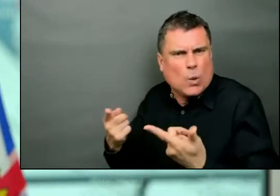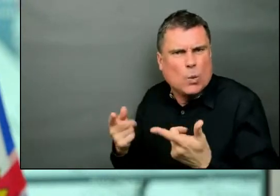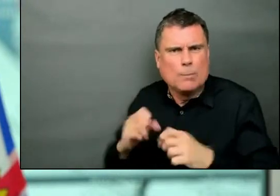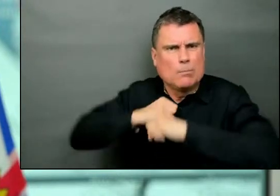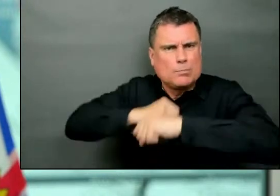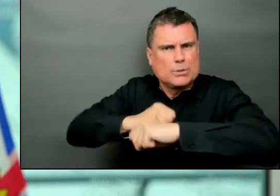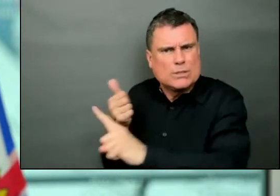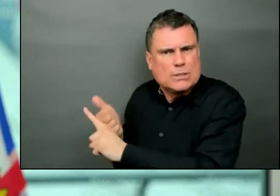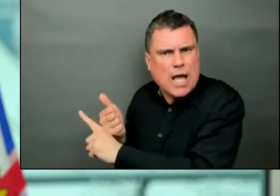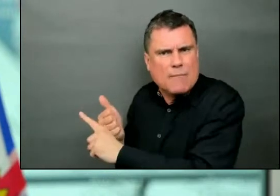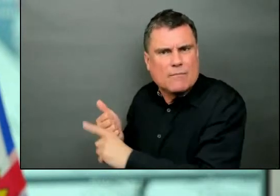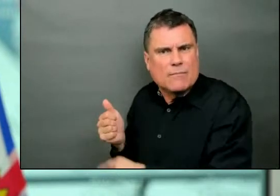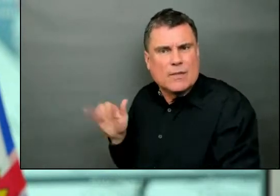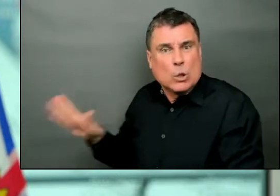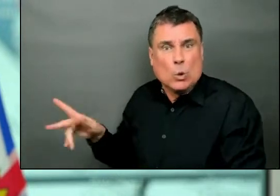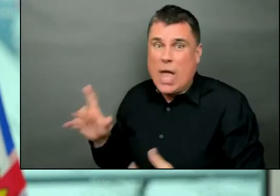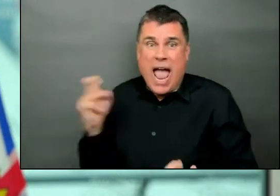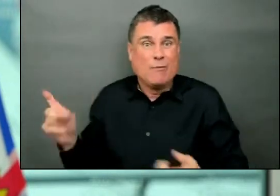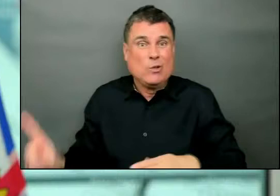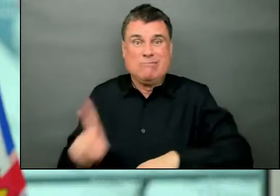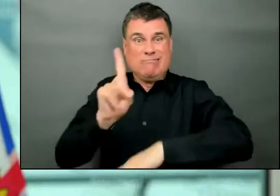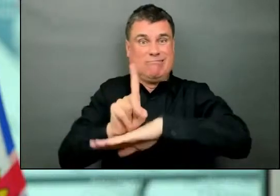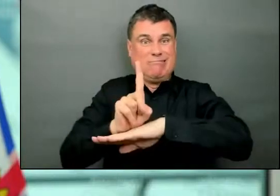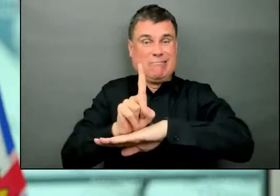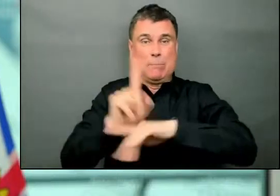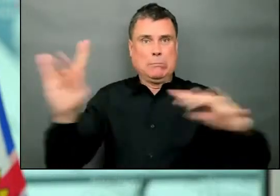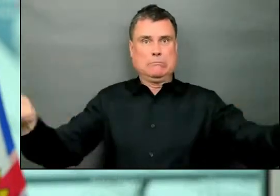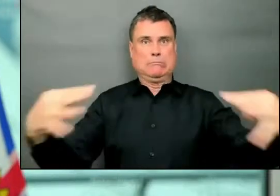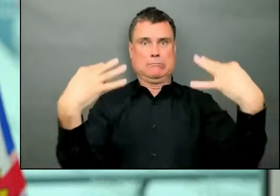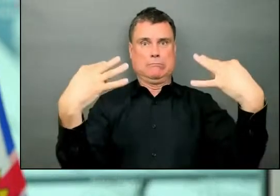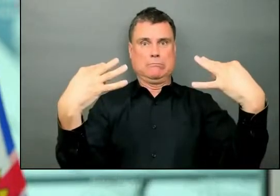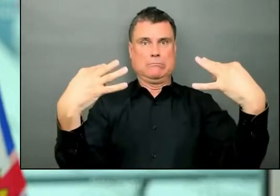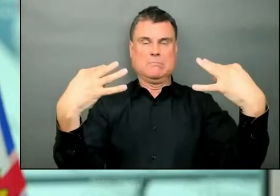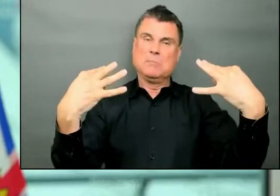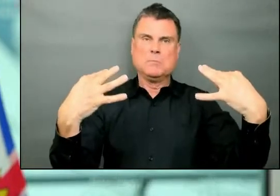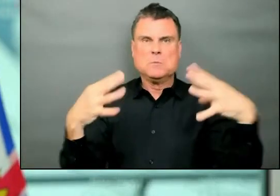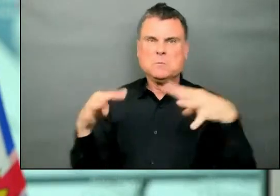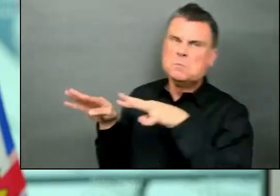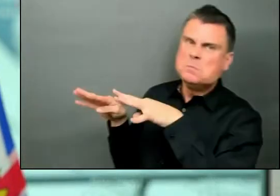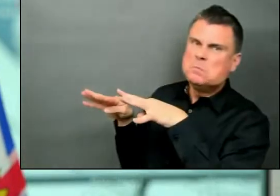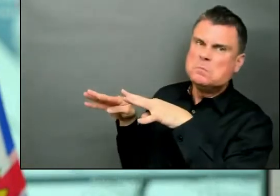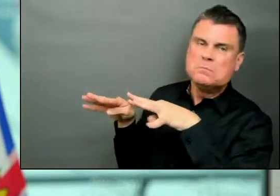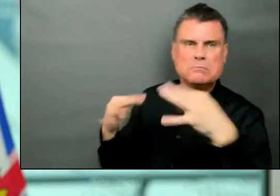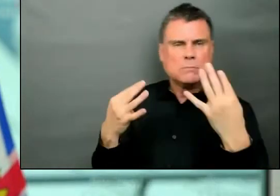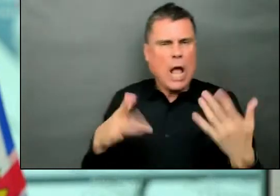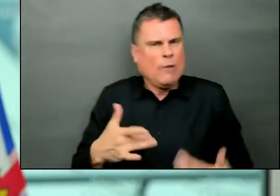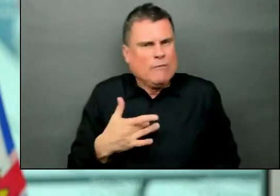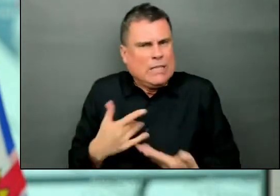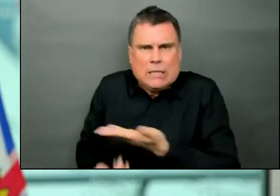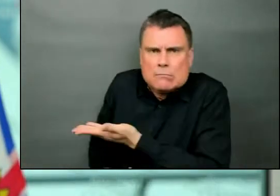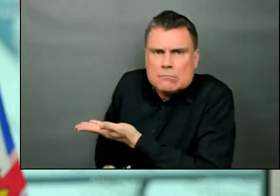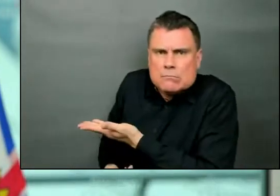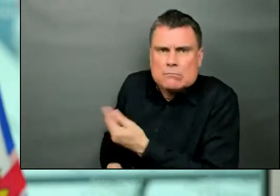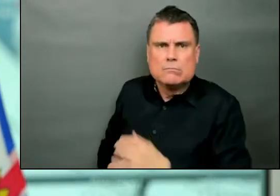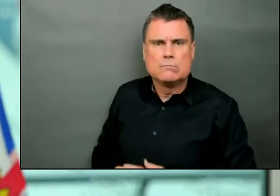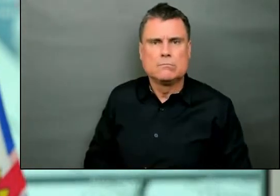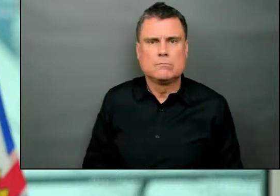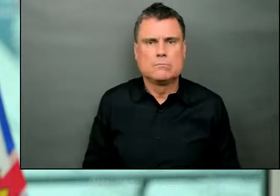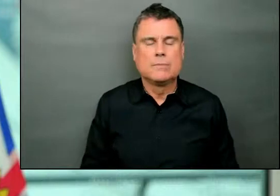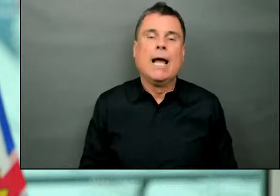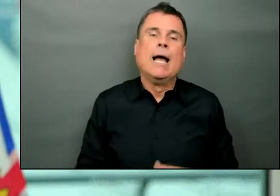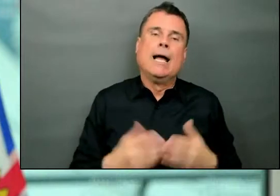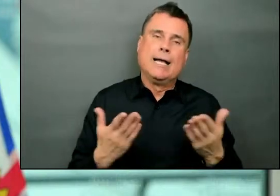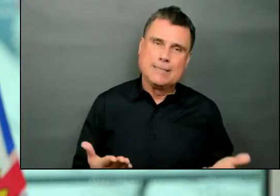This is one of the things that has been incredibly challenging. We have